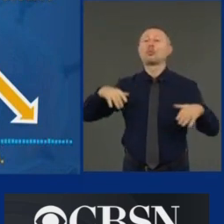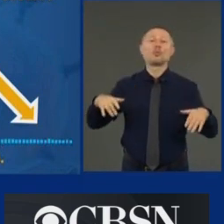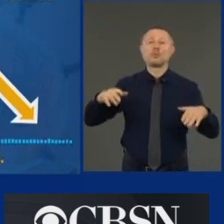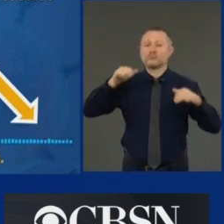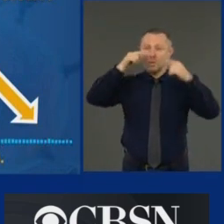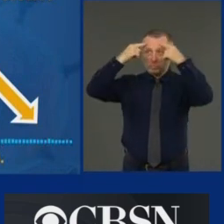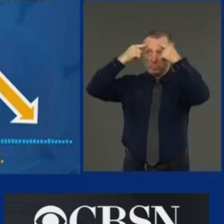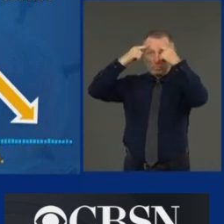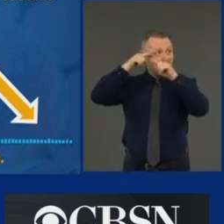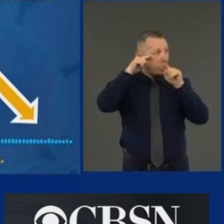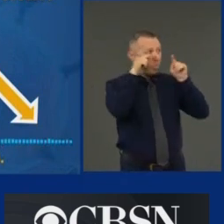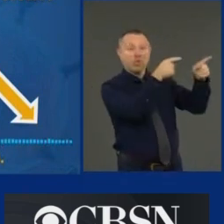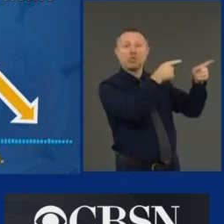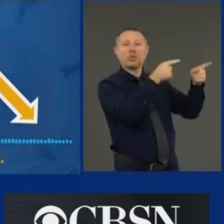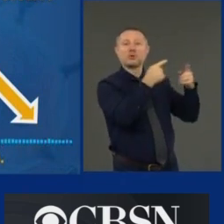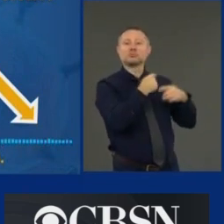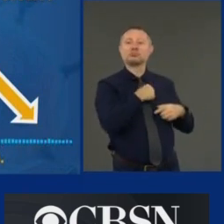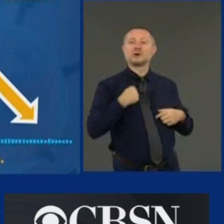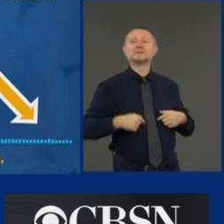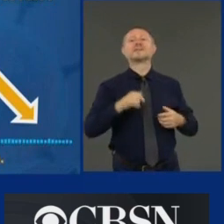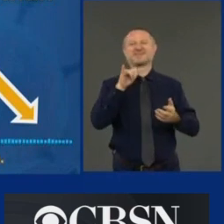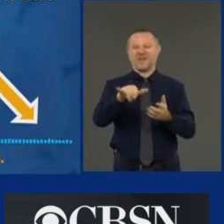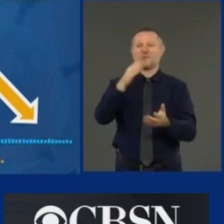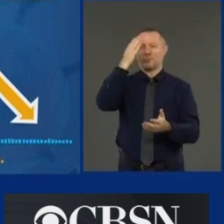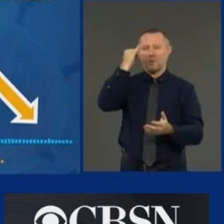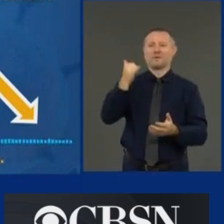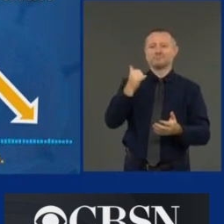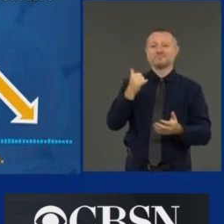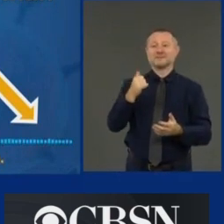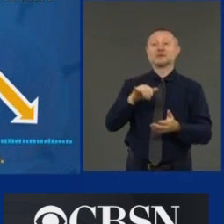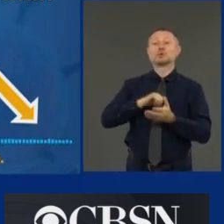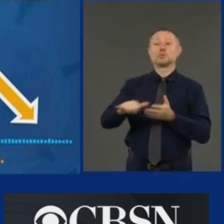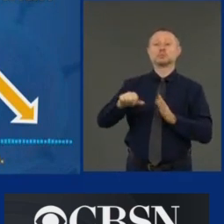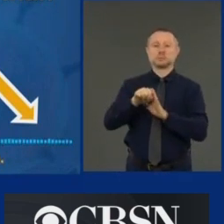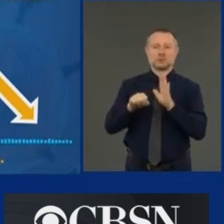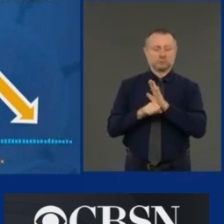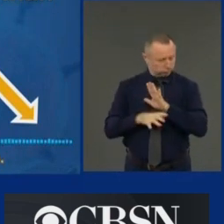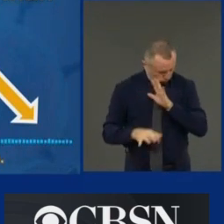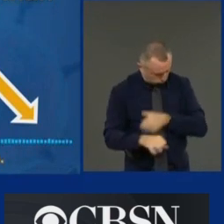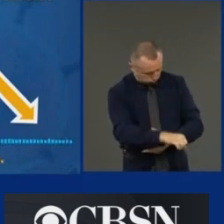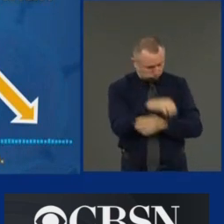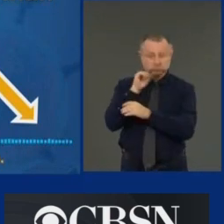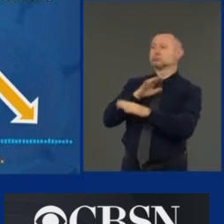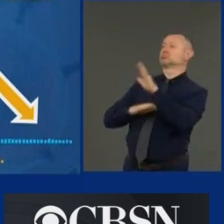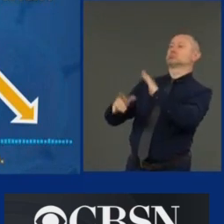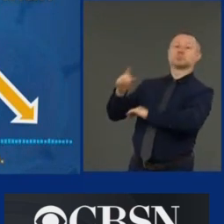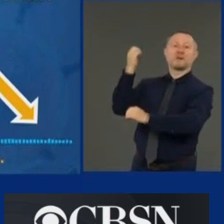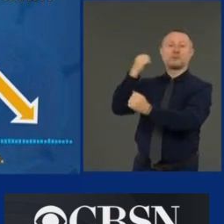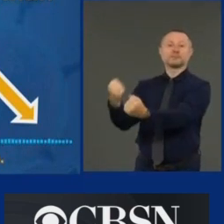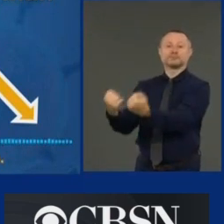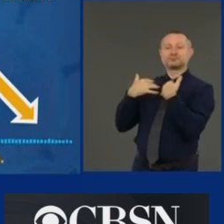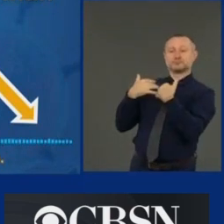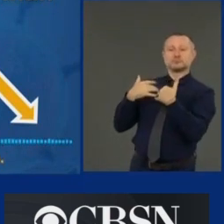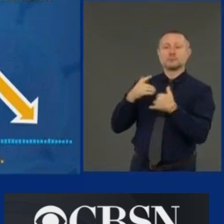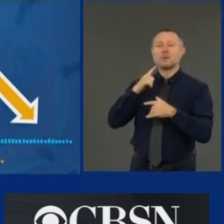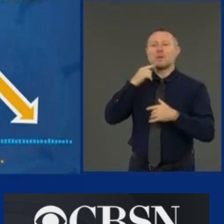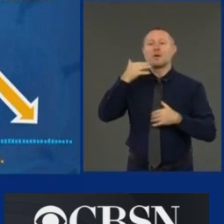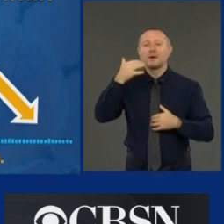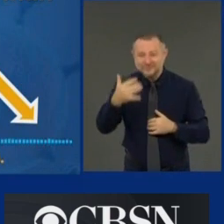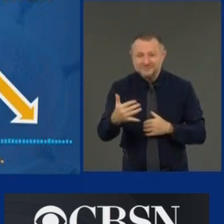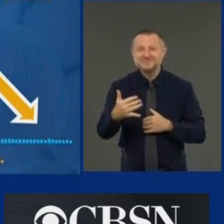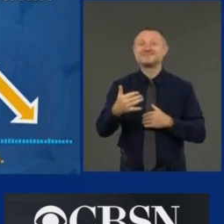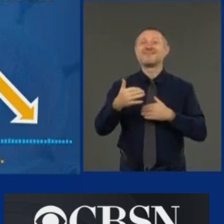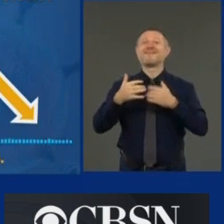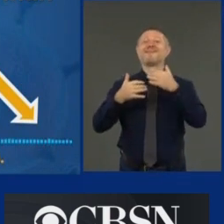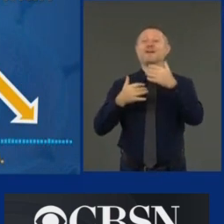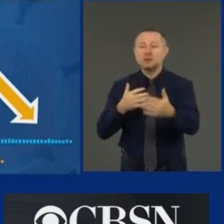New York was ambushed. But we then had an issue in this country where we treated this as a political